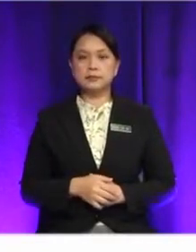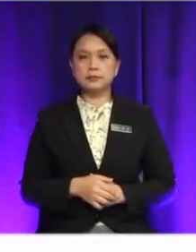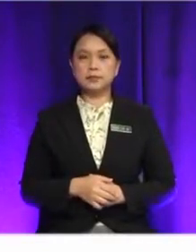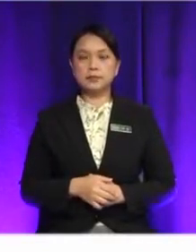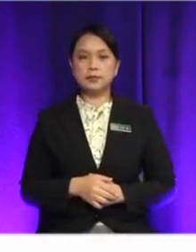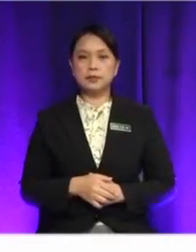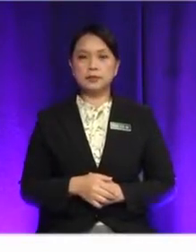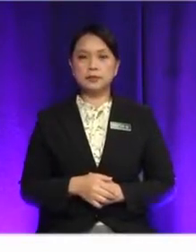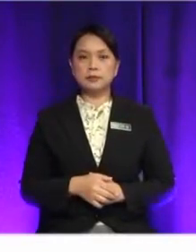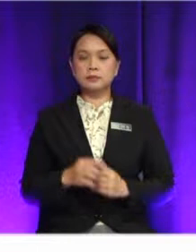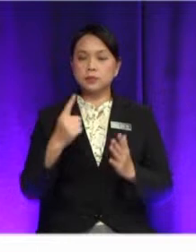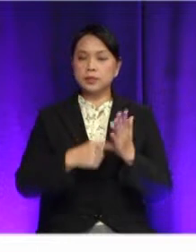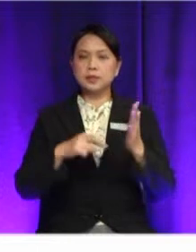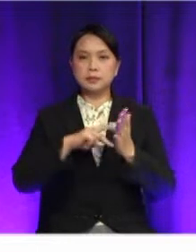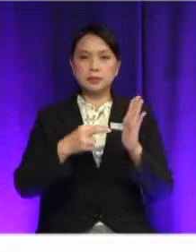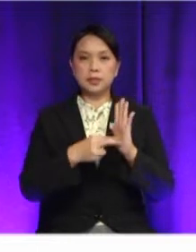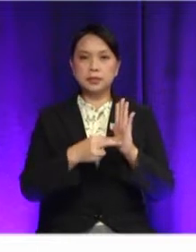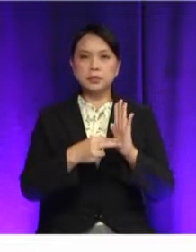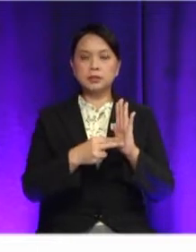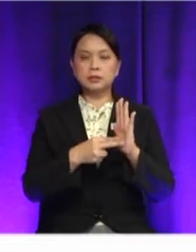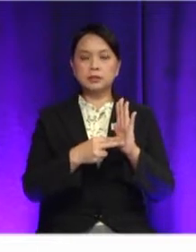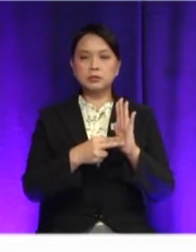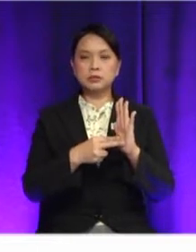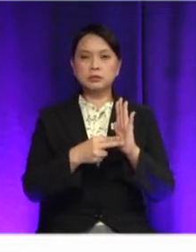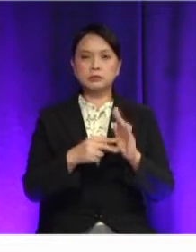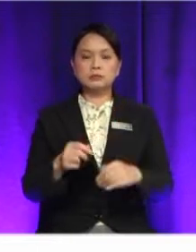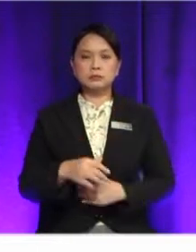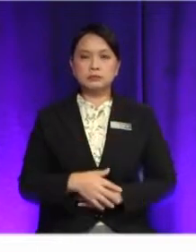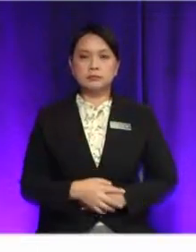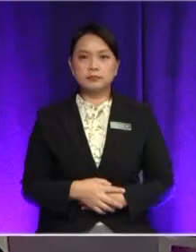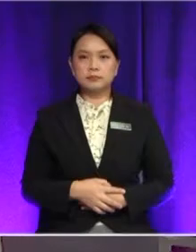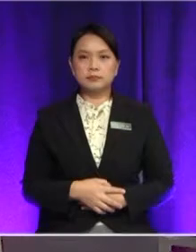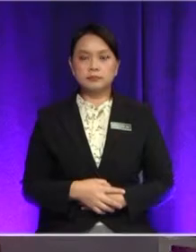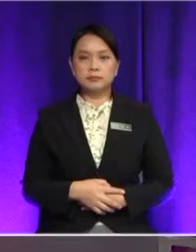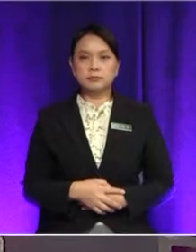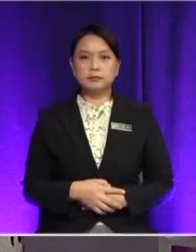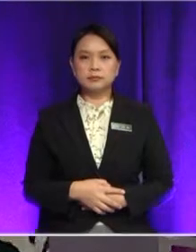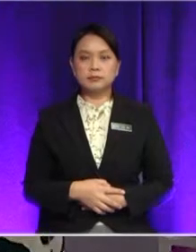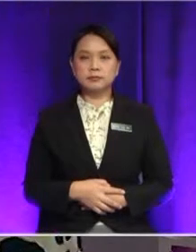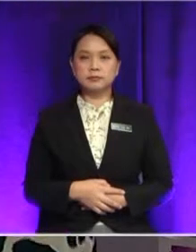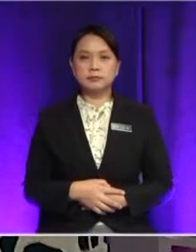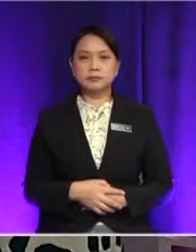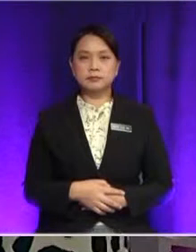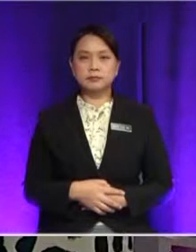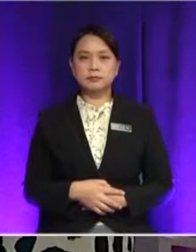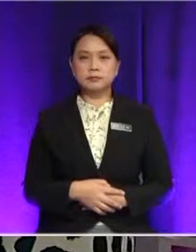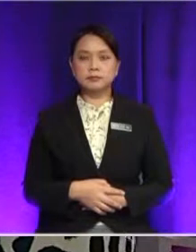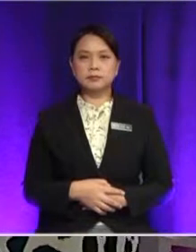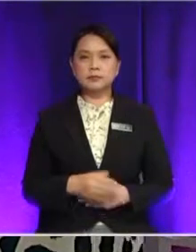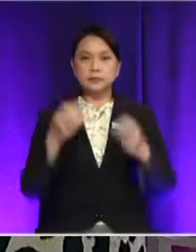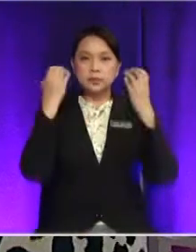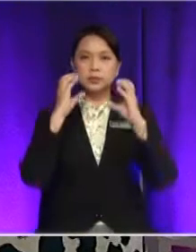your keywords, comparing all these options with your relevant keywords. So I've been repeating the word keyword,